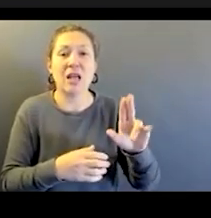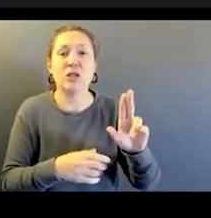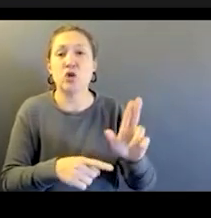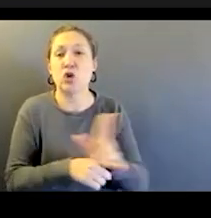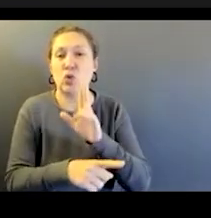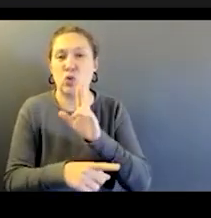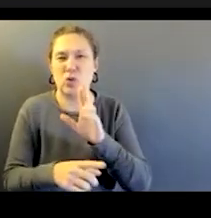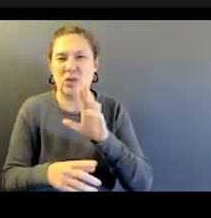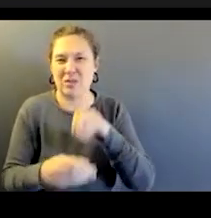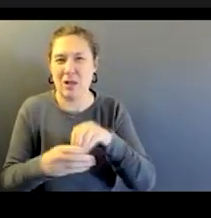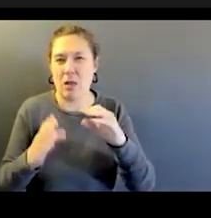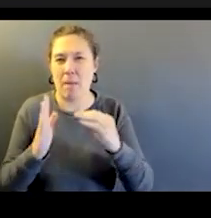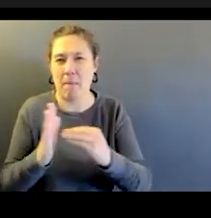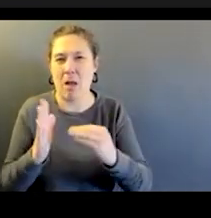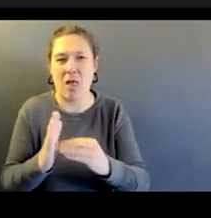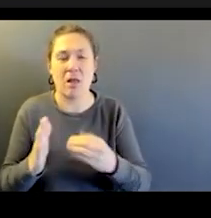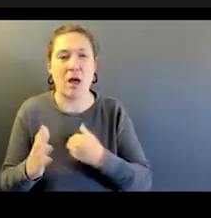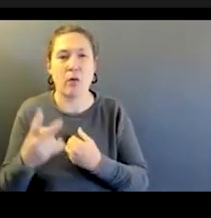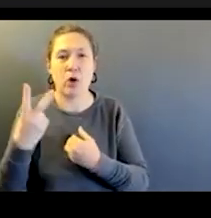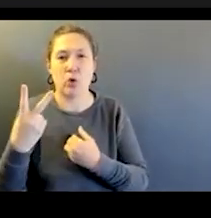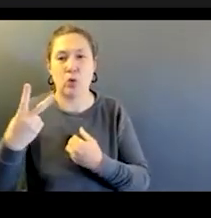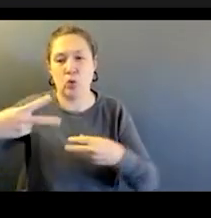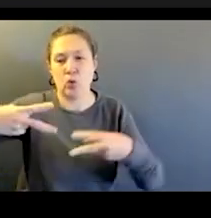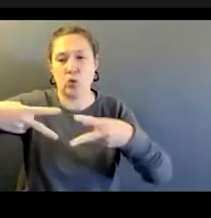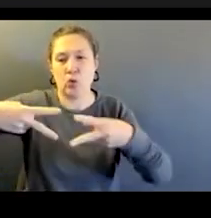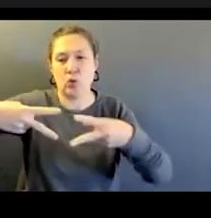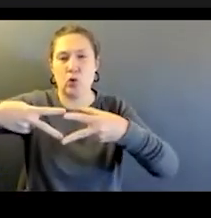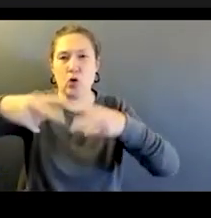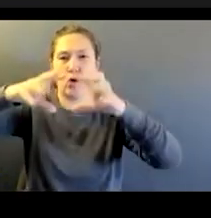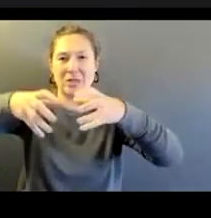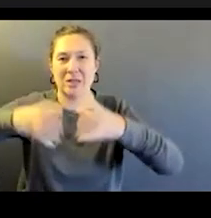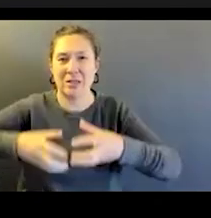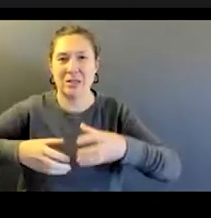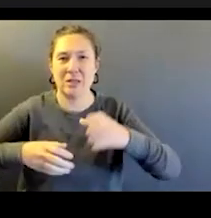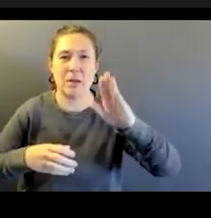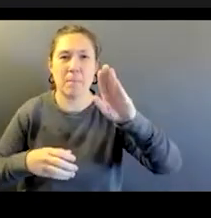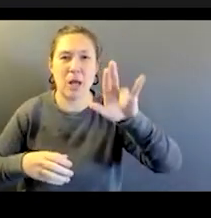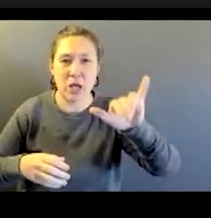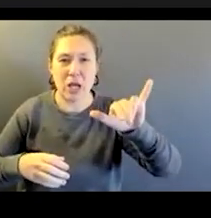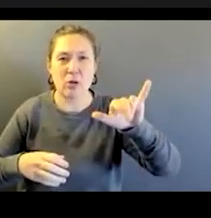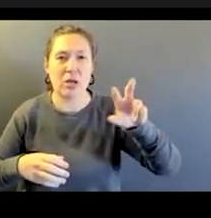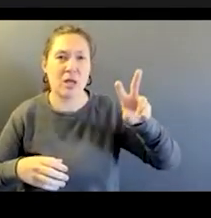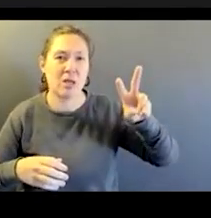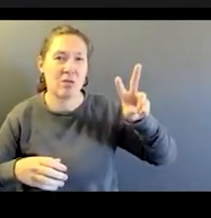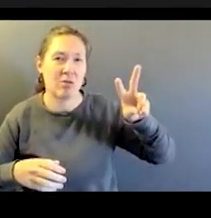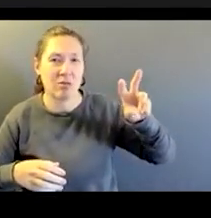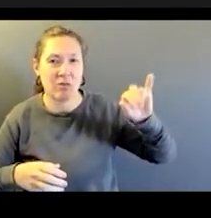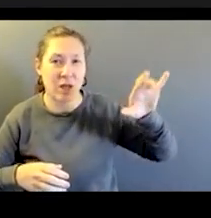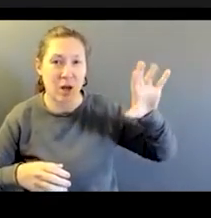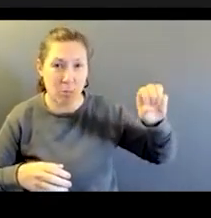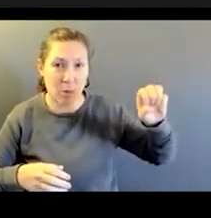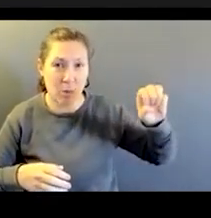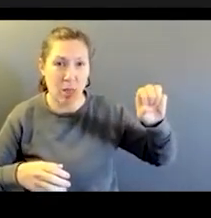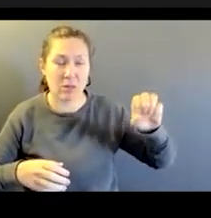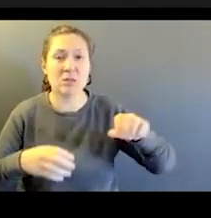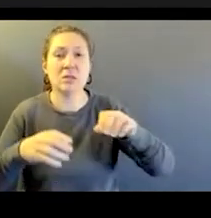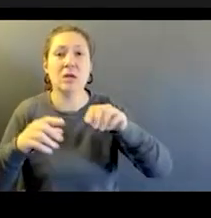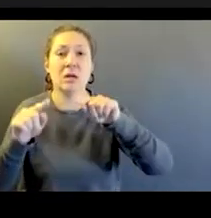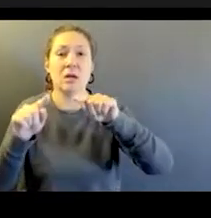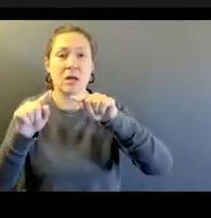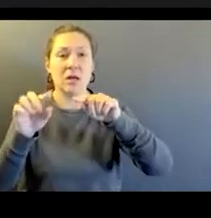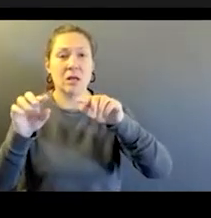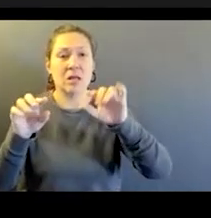we have two sets of binary variables. Such a complex problem gets modeled in slide